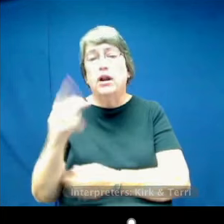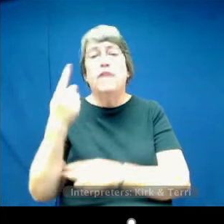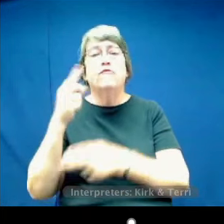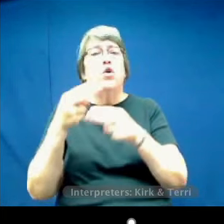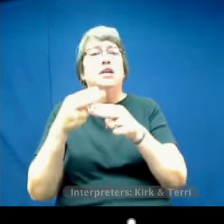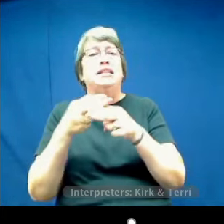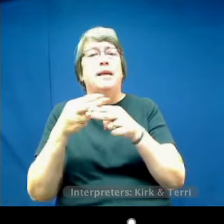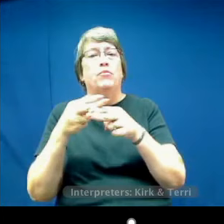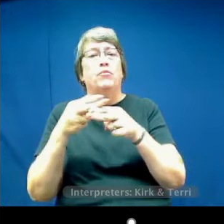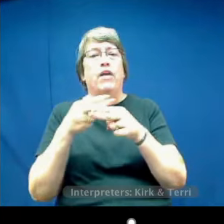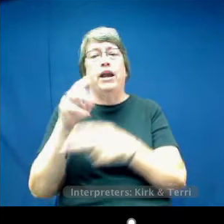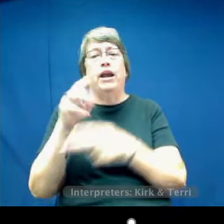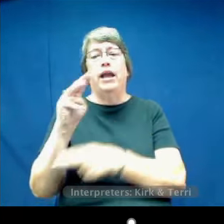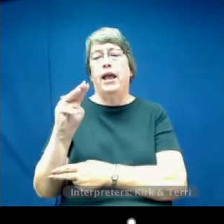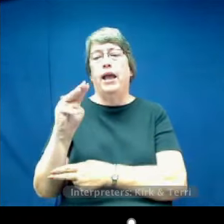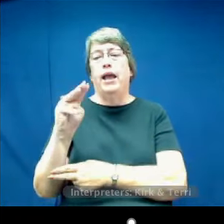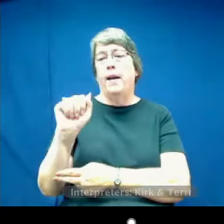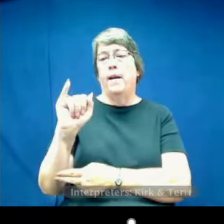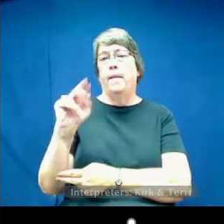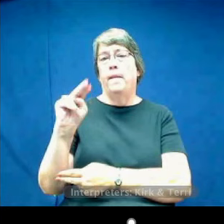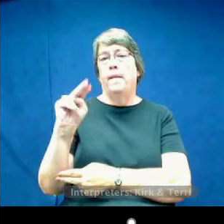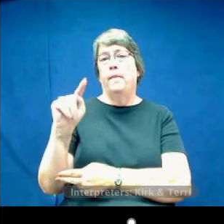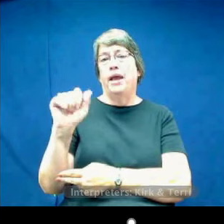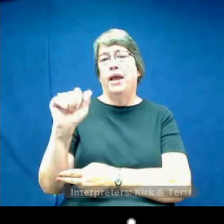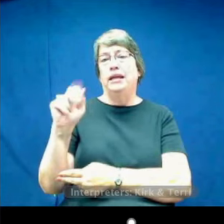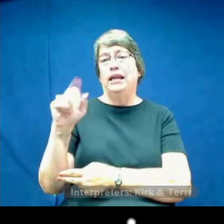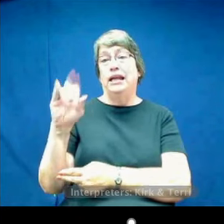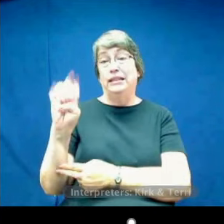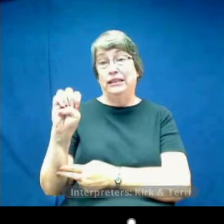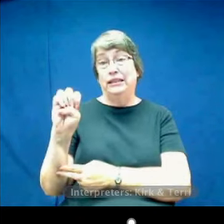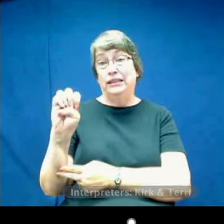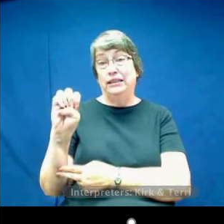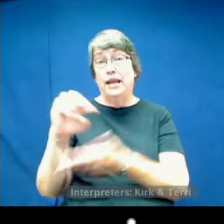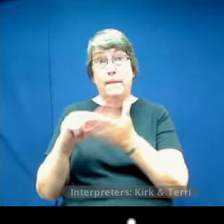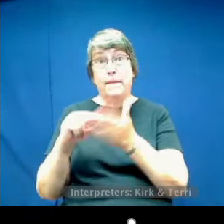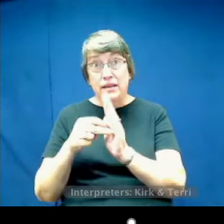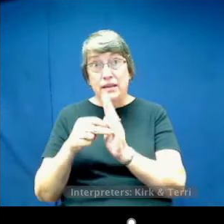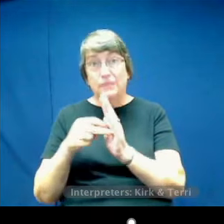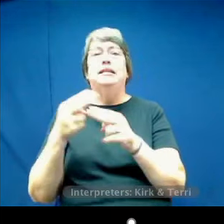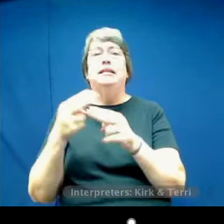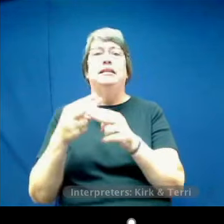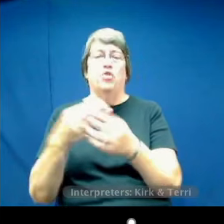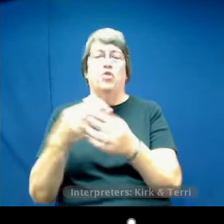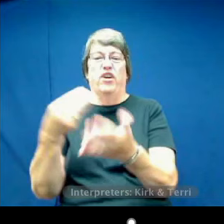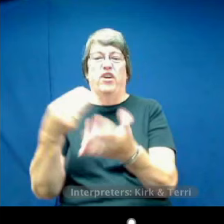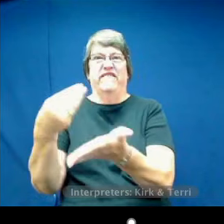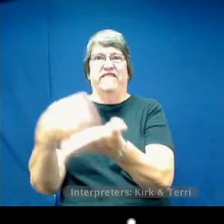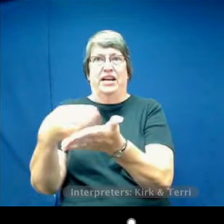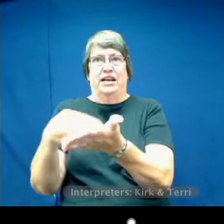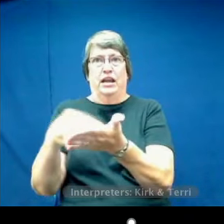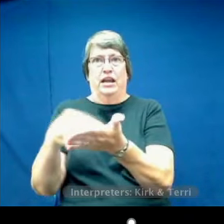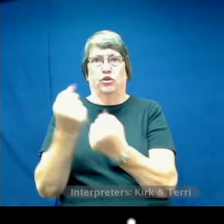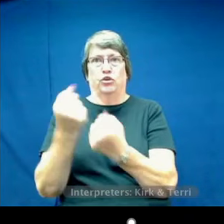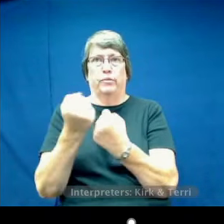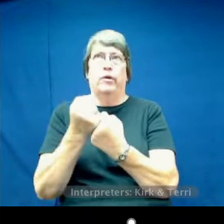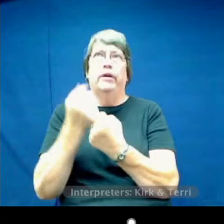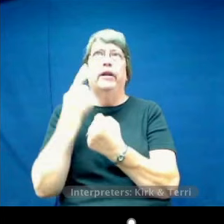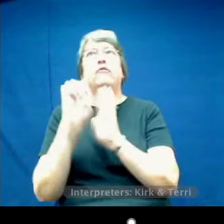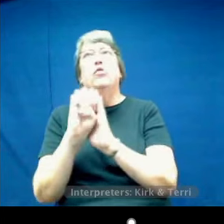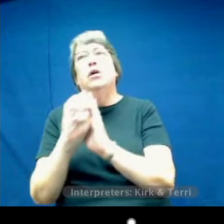and that's a term that means temporary financial support. It might be for child support, it might be for